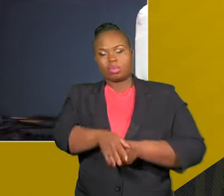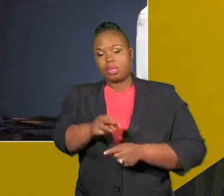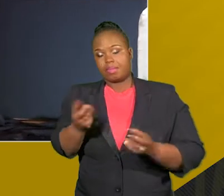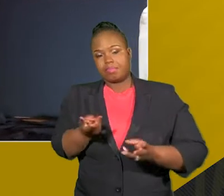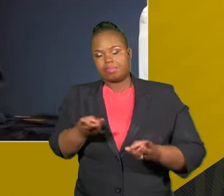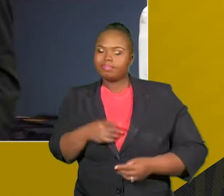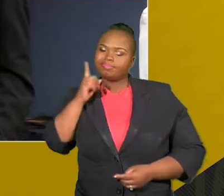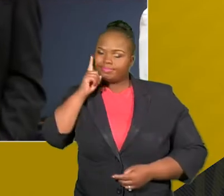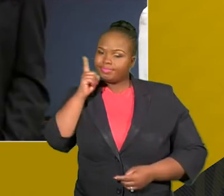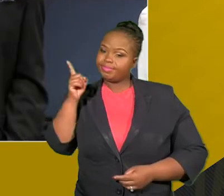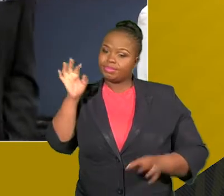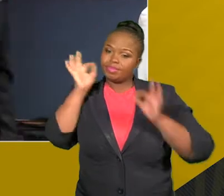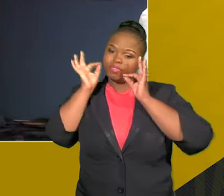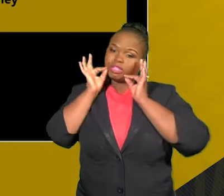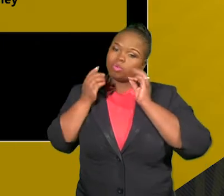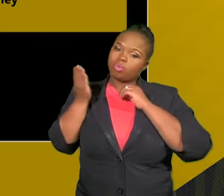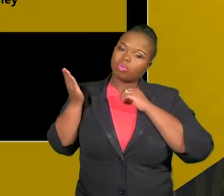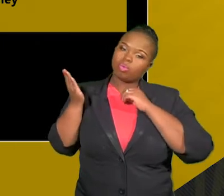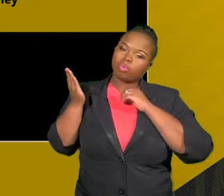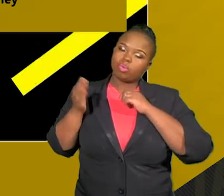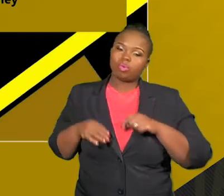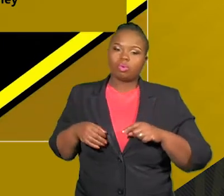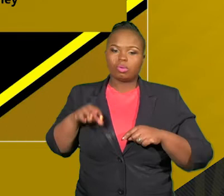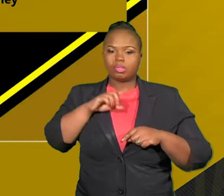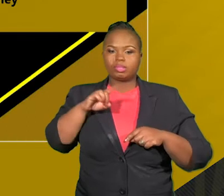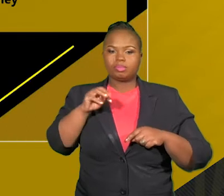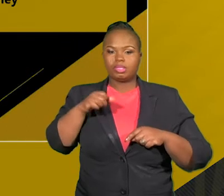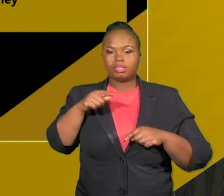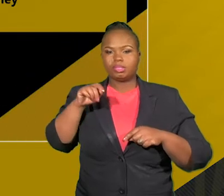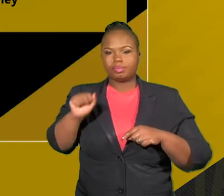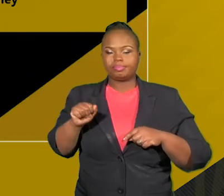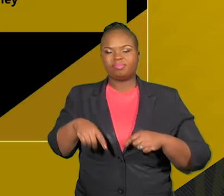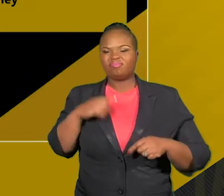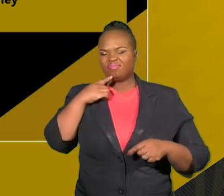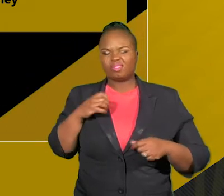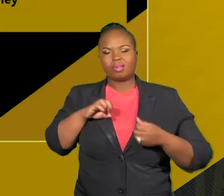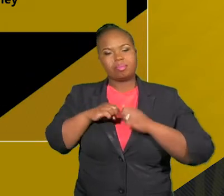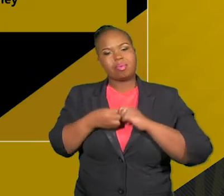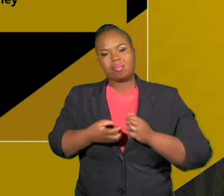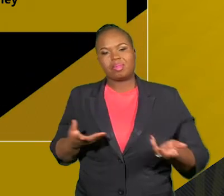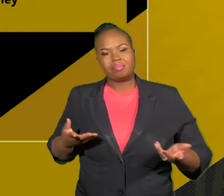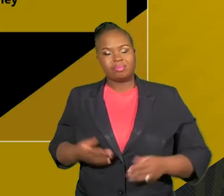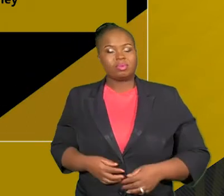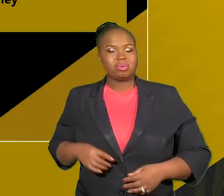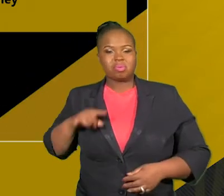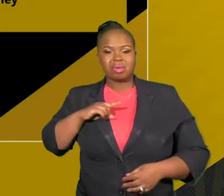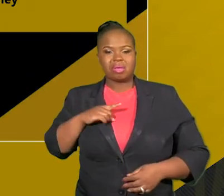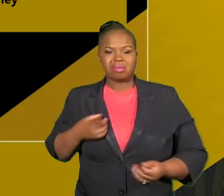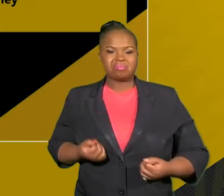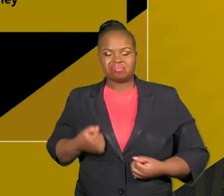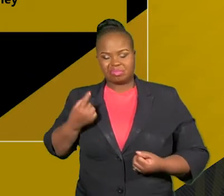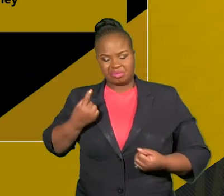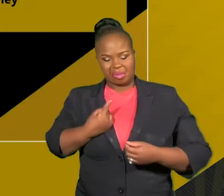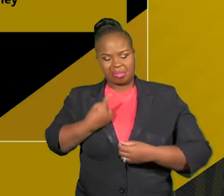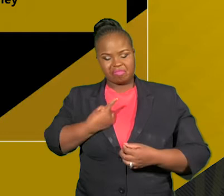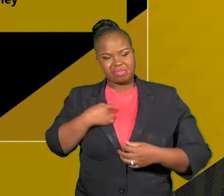find out on social media ukuthi abantu bathini about what happened namhlanje. Something come from Uzim Kita Meke uthi they broke themselves by filling their heads with the stupidity